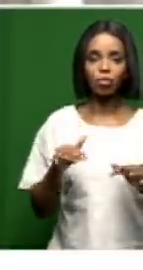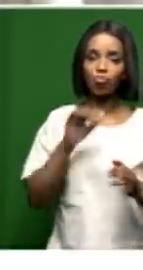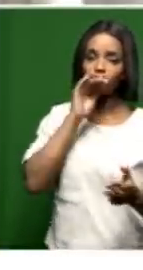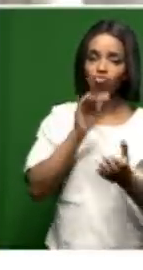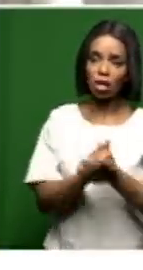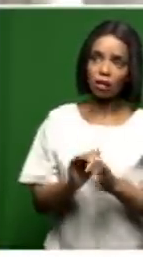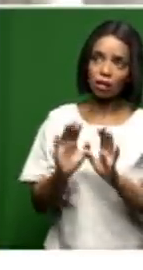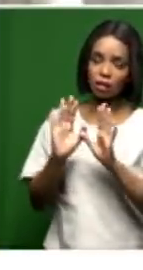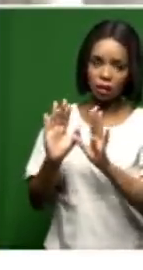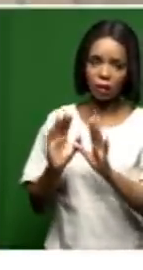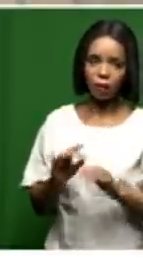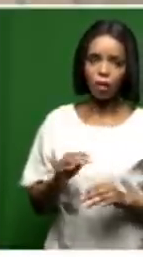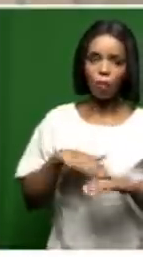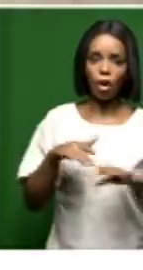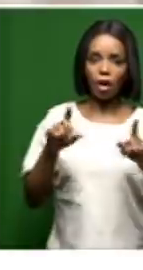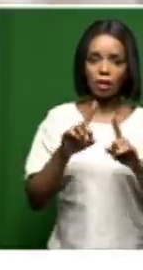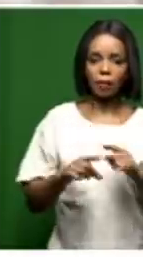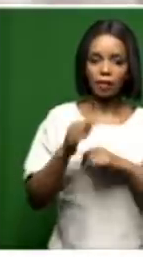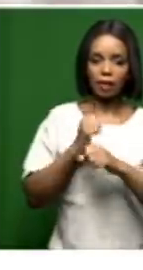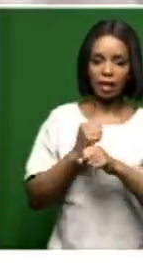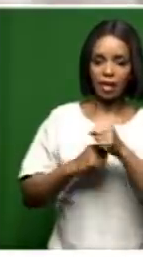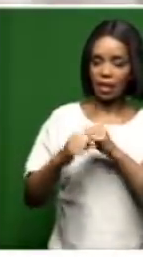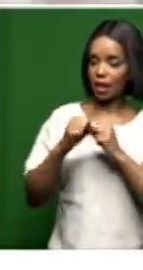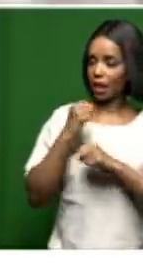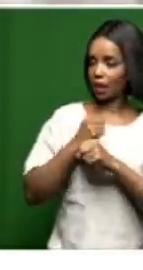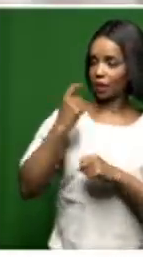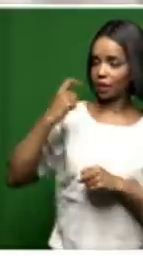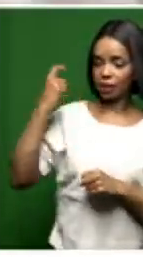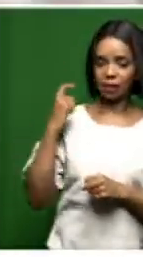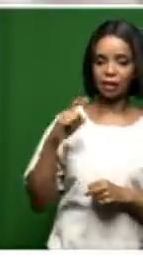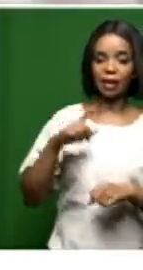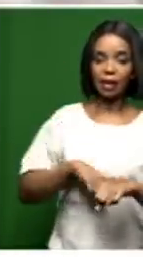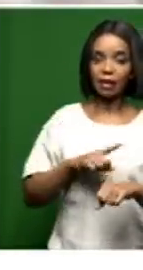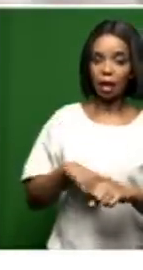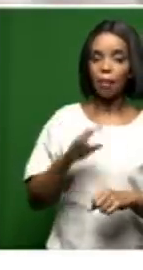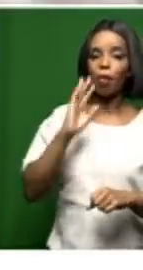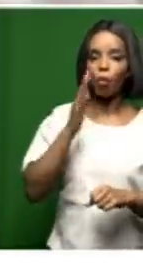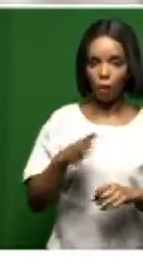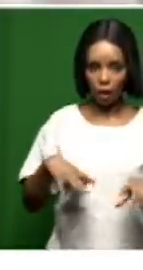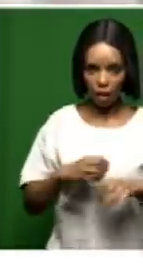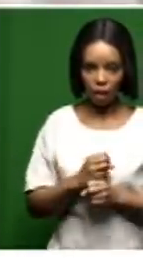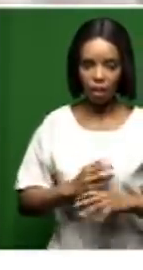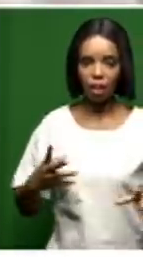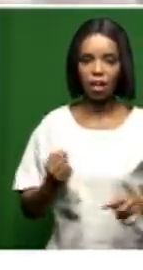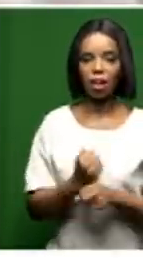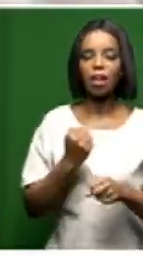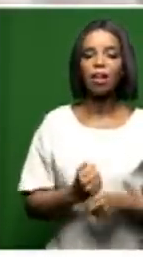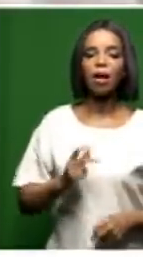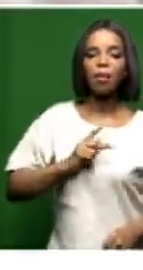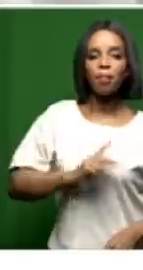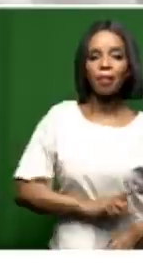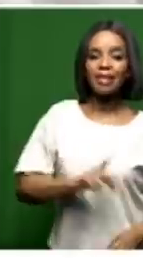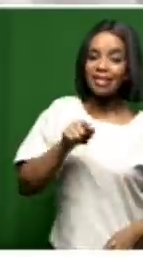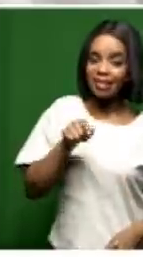past, in the years preceding his election to office. So Dex, for me,